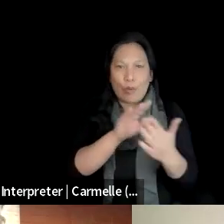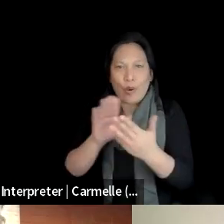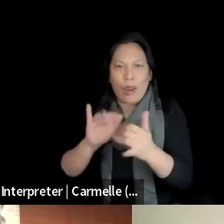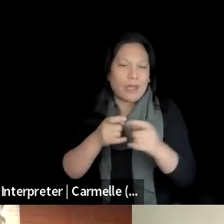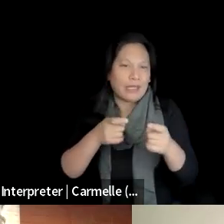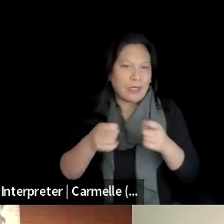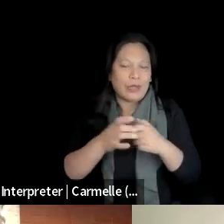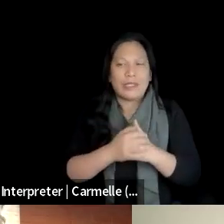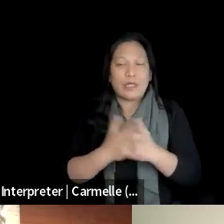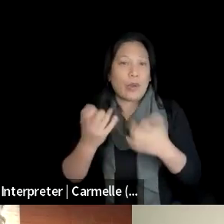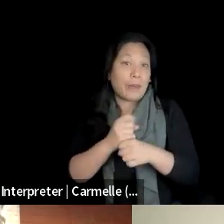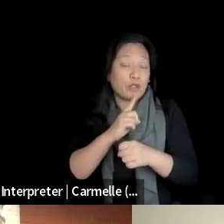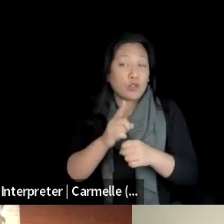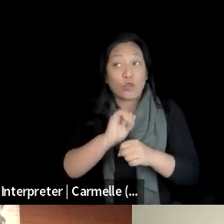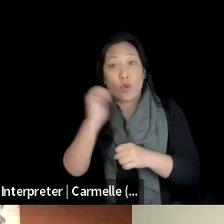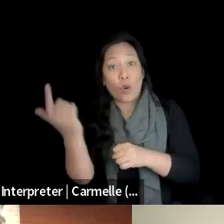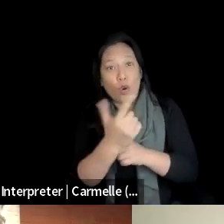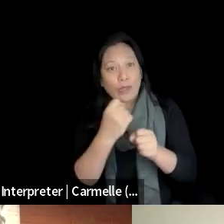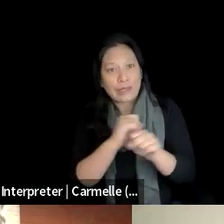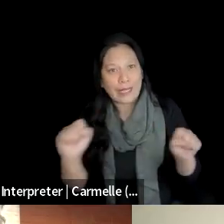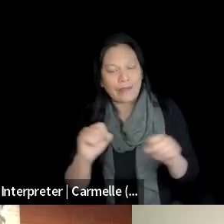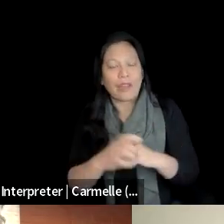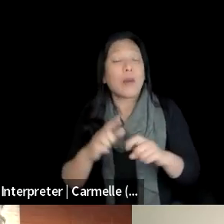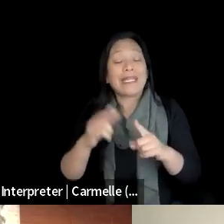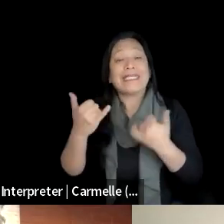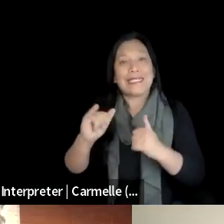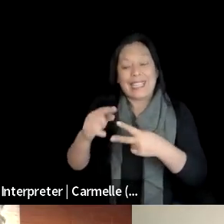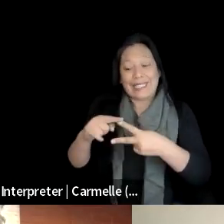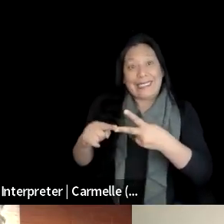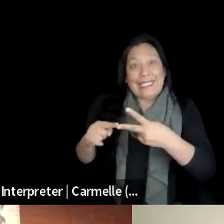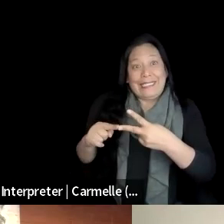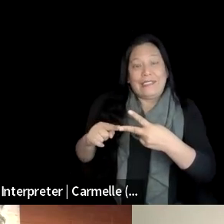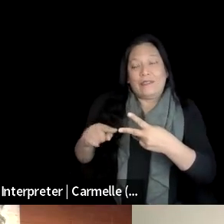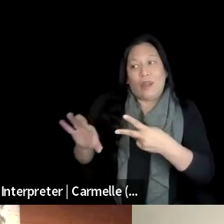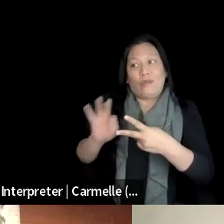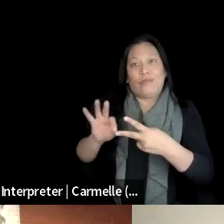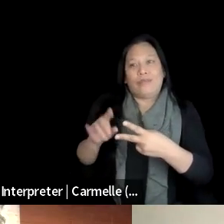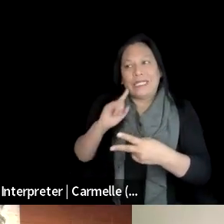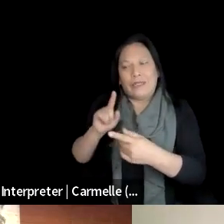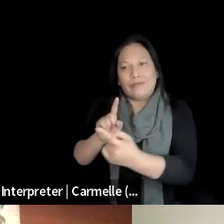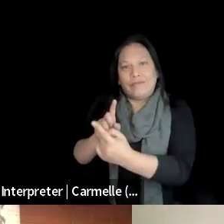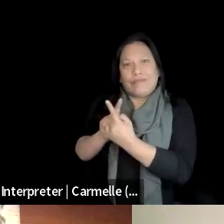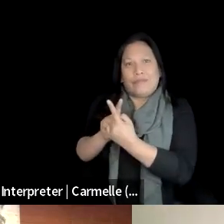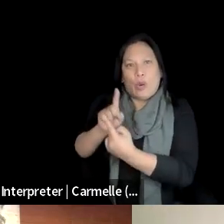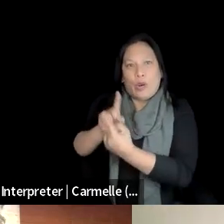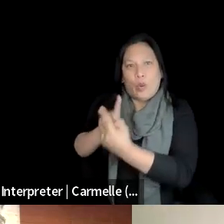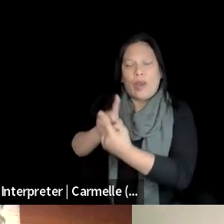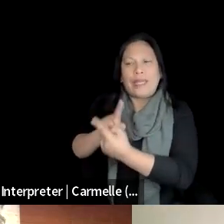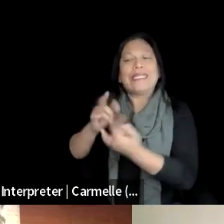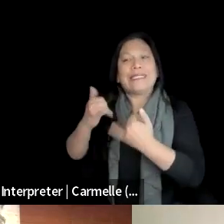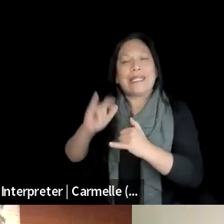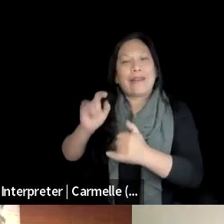everyone's safety and comfort. But even if you do that, you then need to bring it back to the group, I think, at some point to